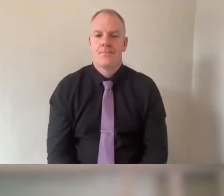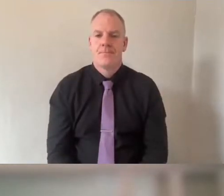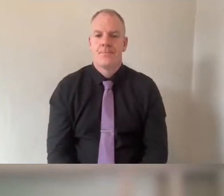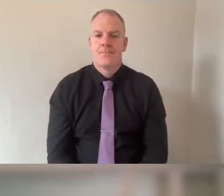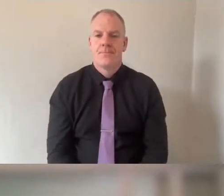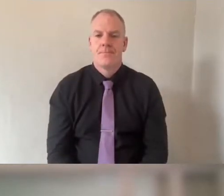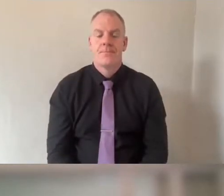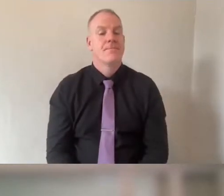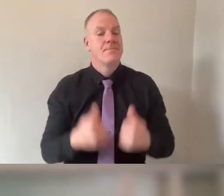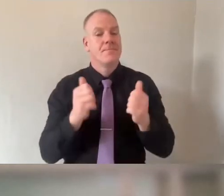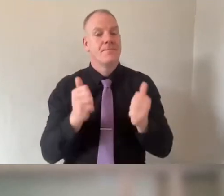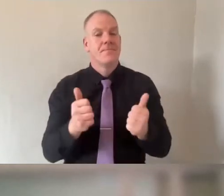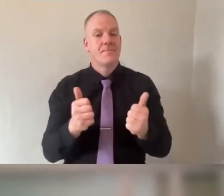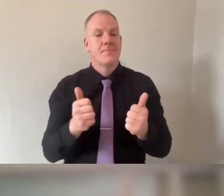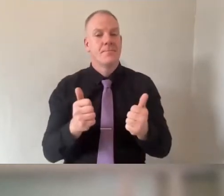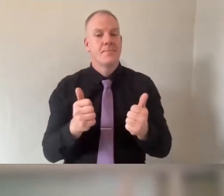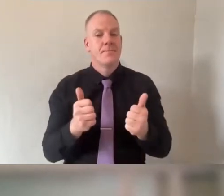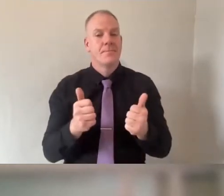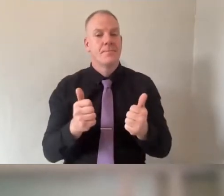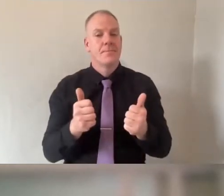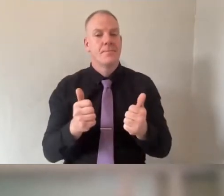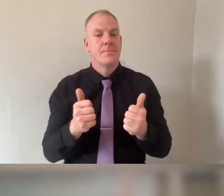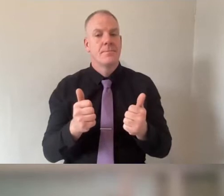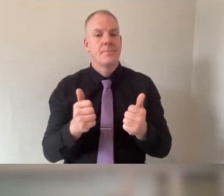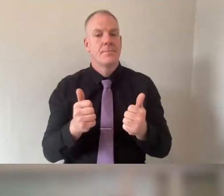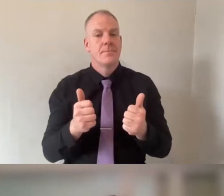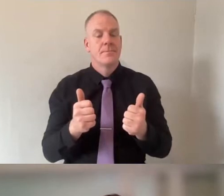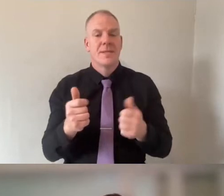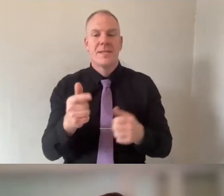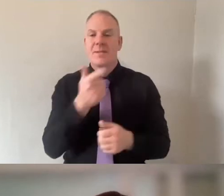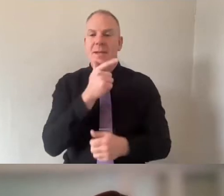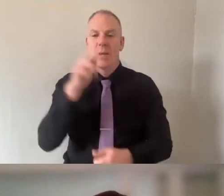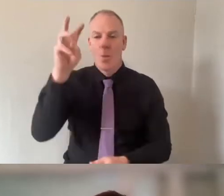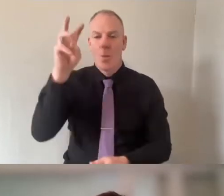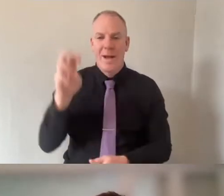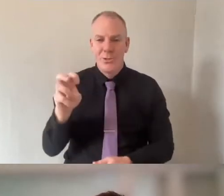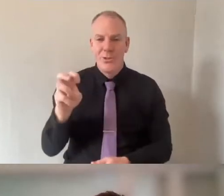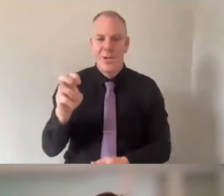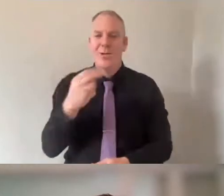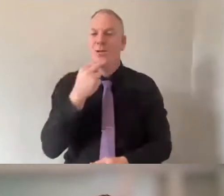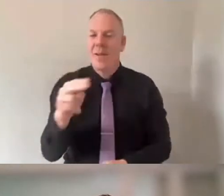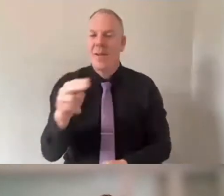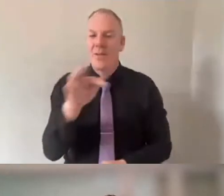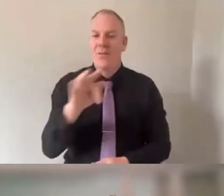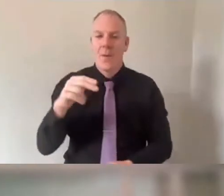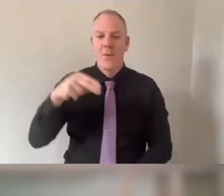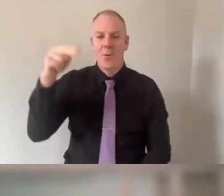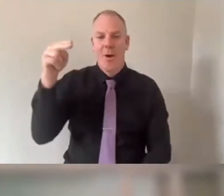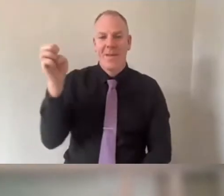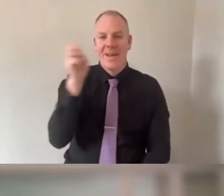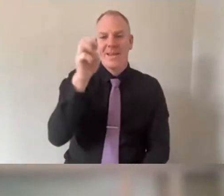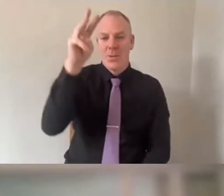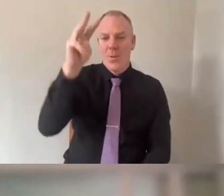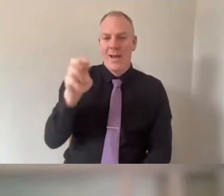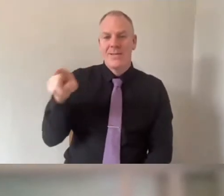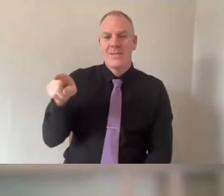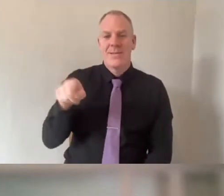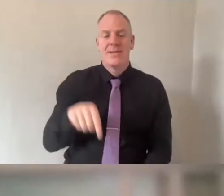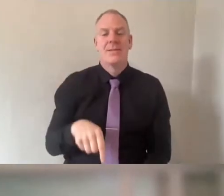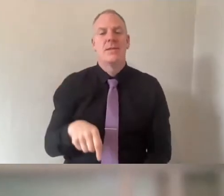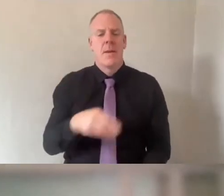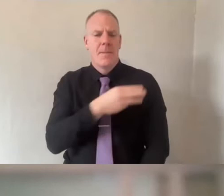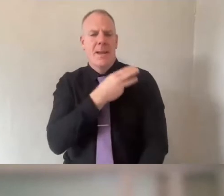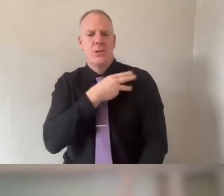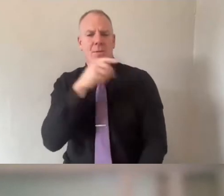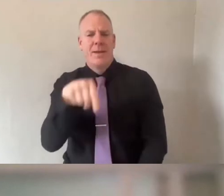Okay, Pranda or Ogledd Dwyrain Cymru, good afternoon from Northeast Wales. It's a real pleasure to be